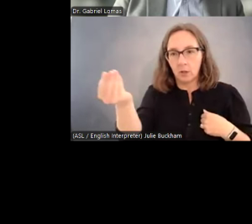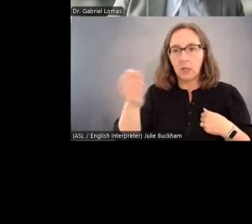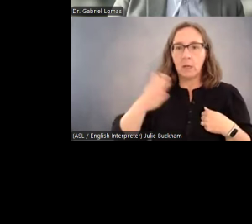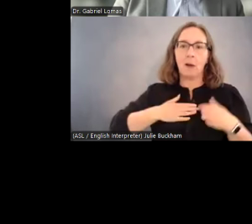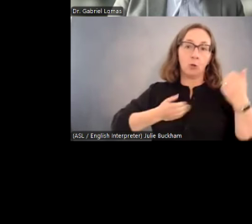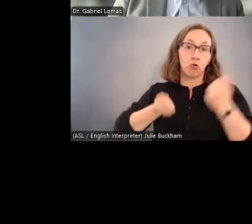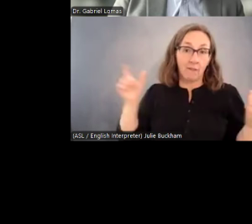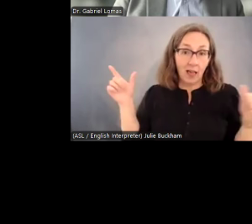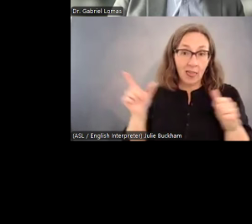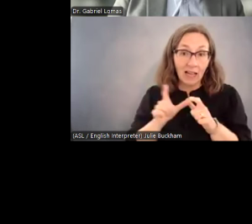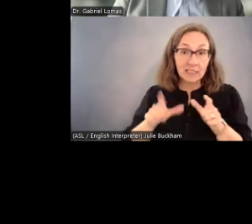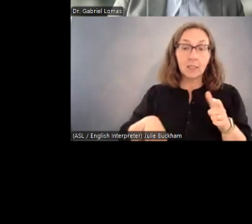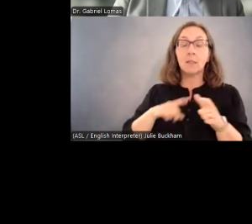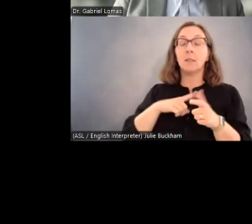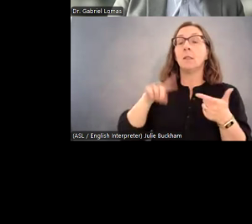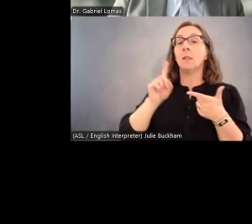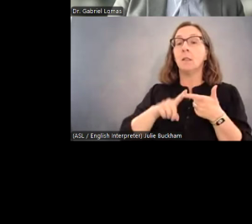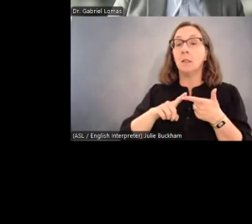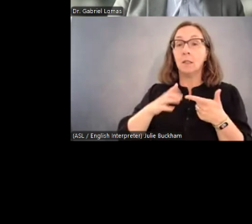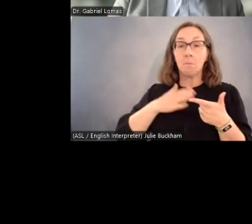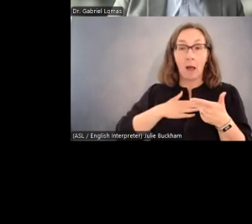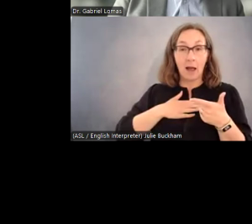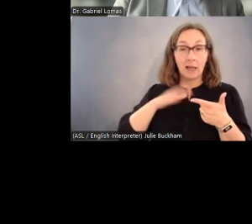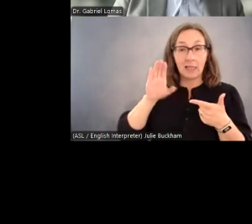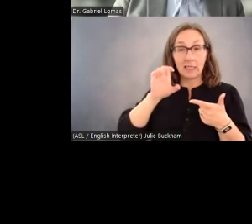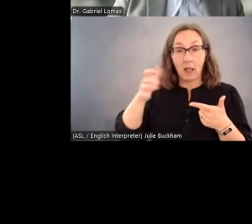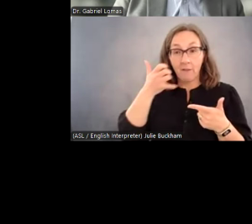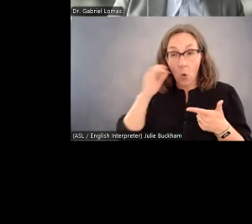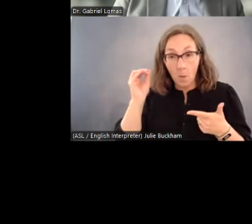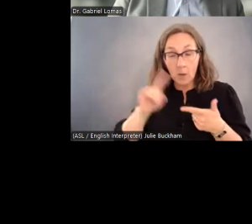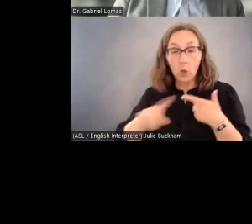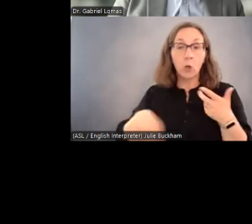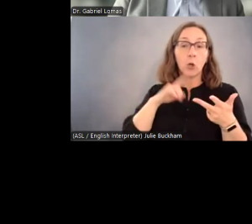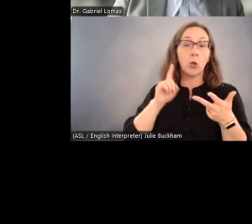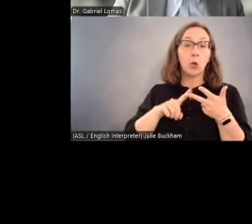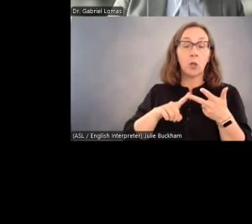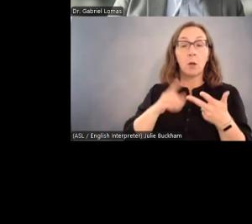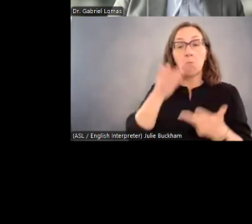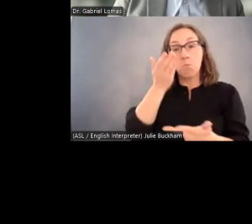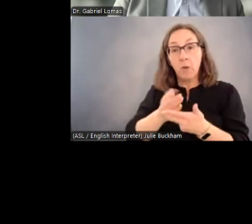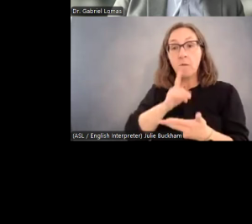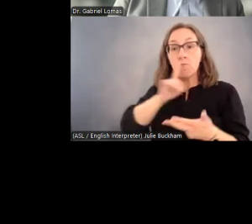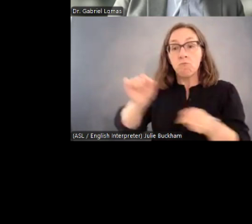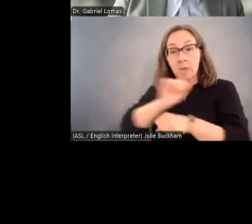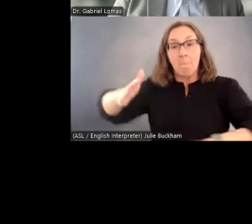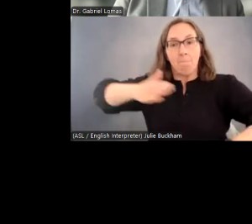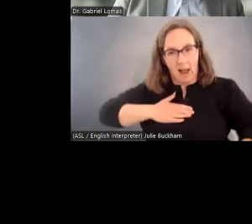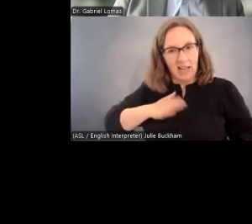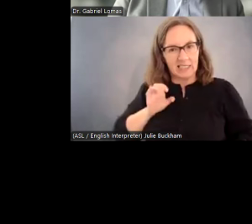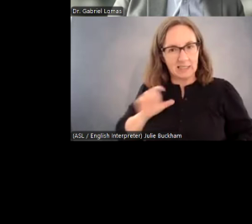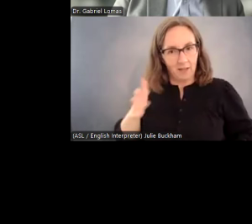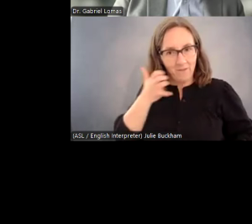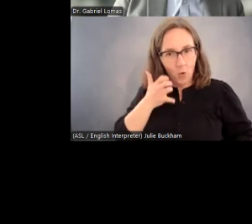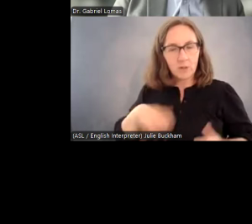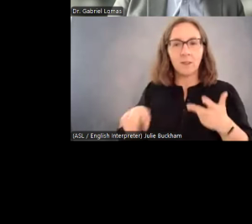driver's license. I had to provide my cell phone. I had to provide proof that that was my cell phone. And